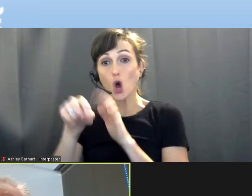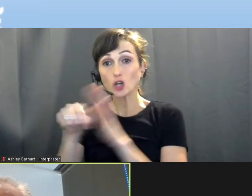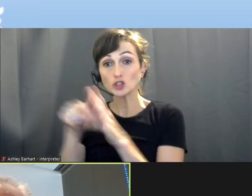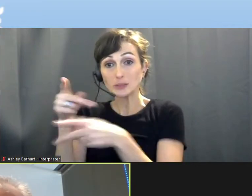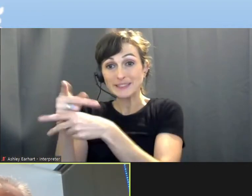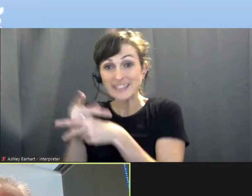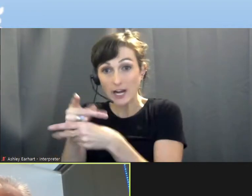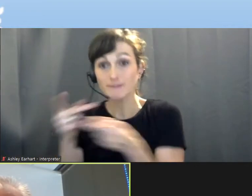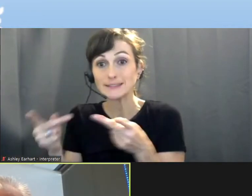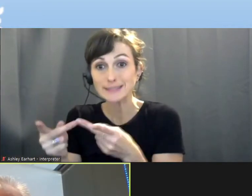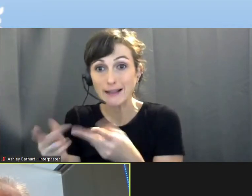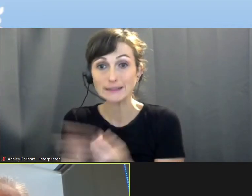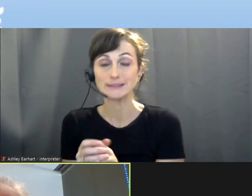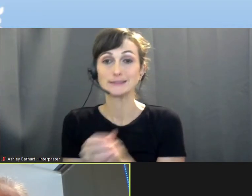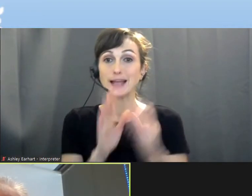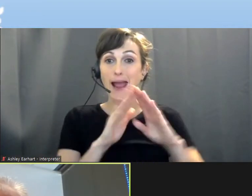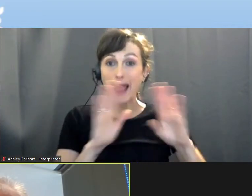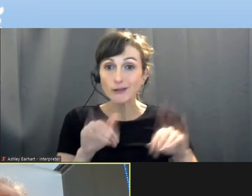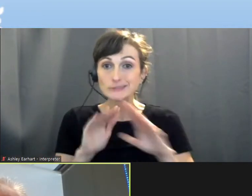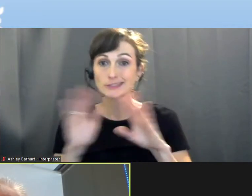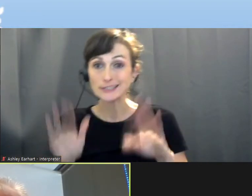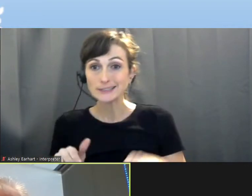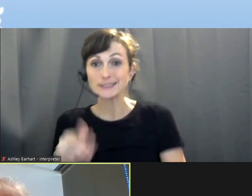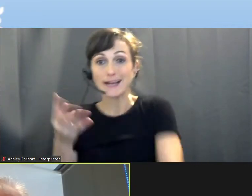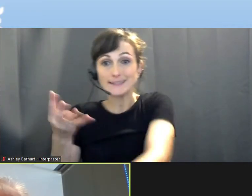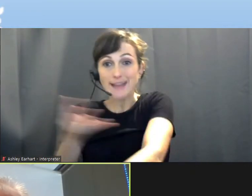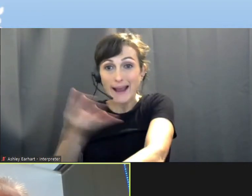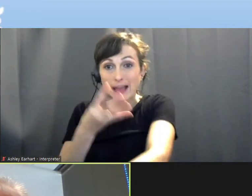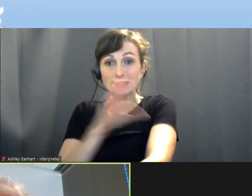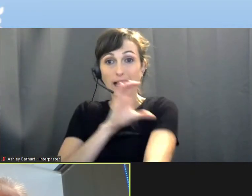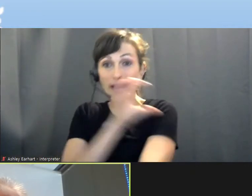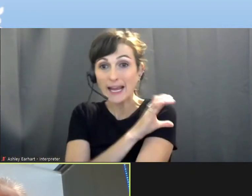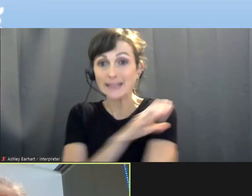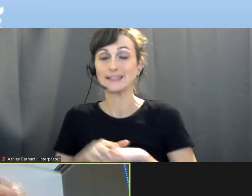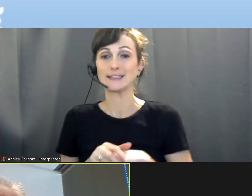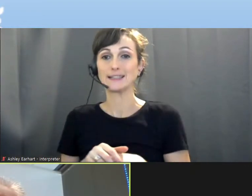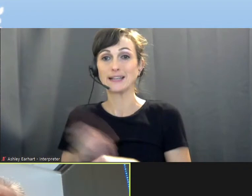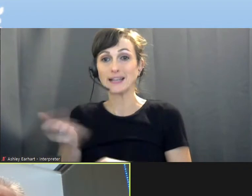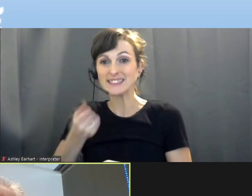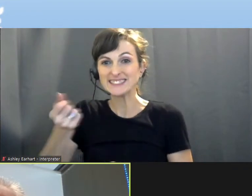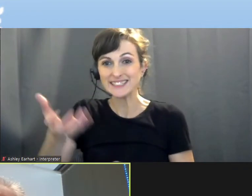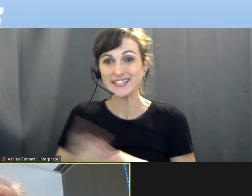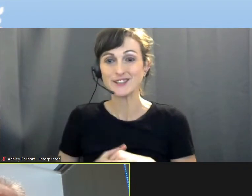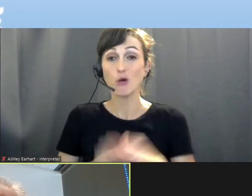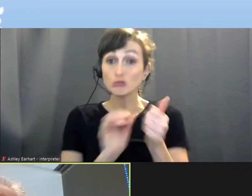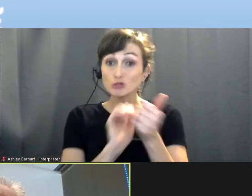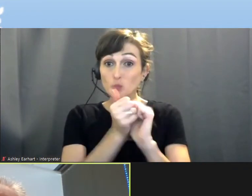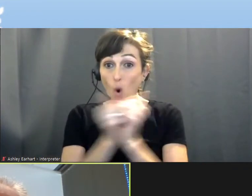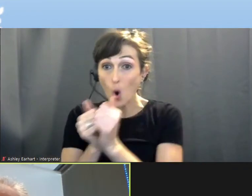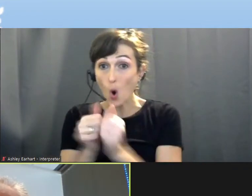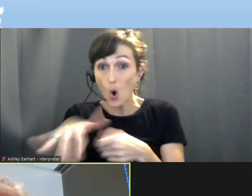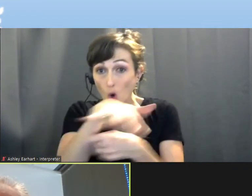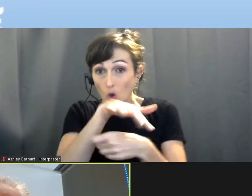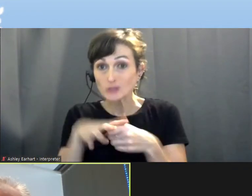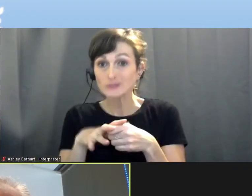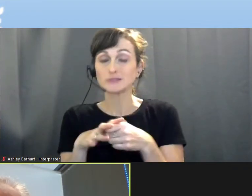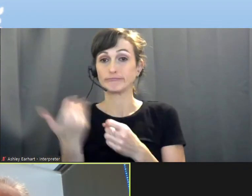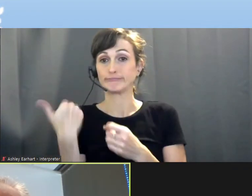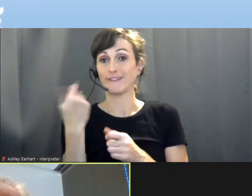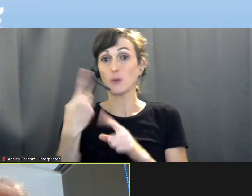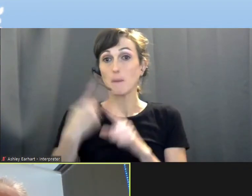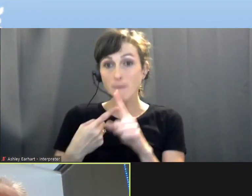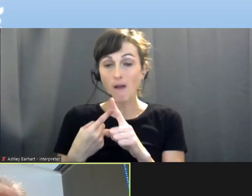clinics, casinos, and sports programs. And just over the last few months, with the coordination